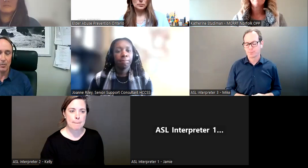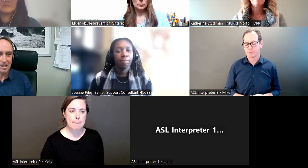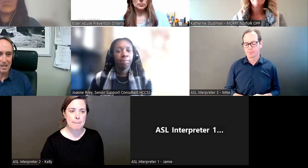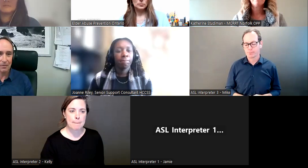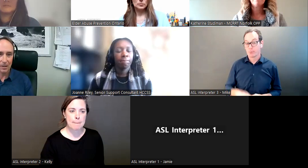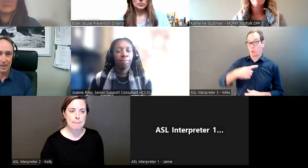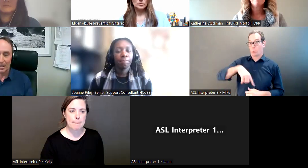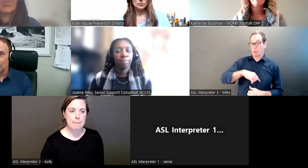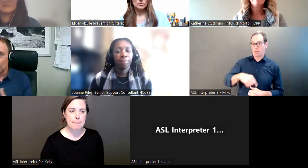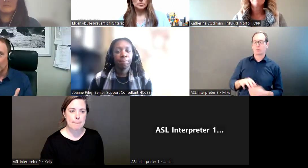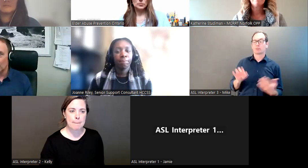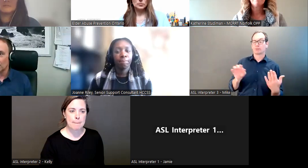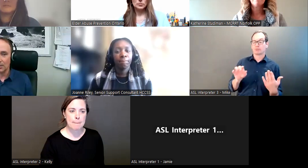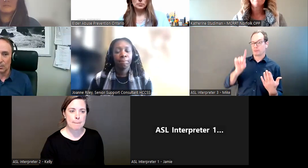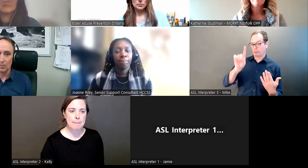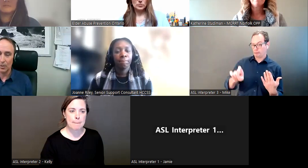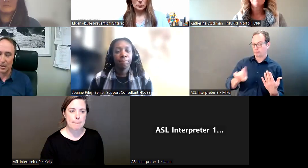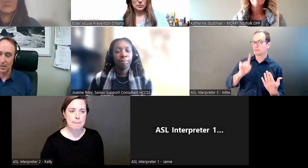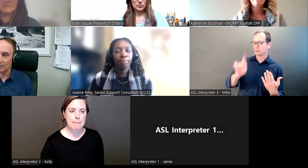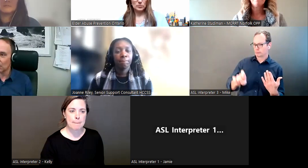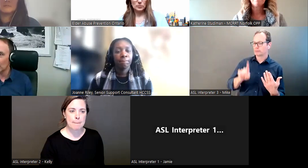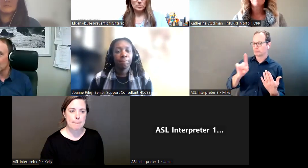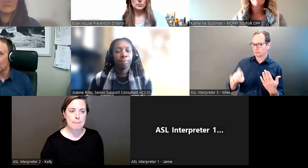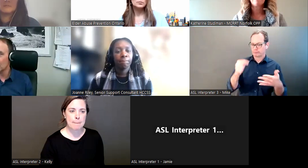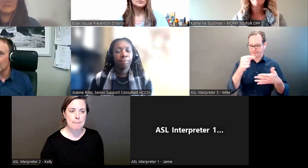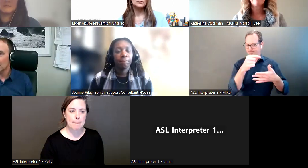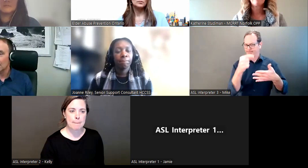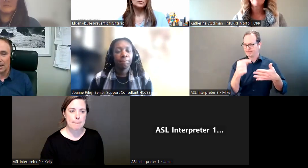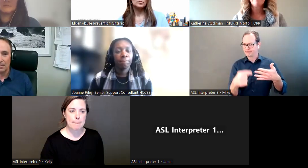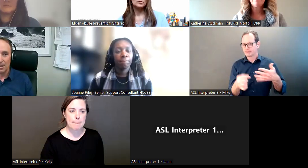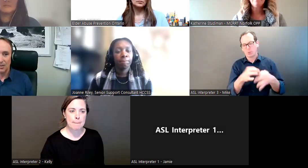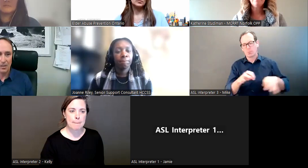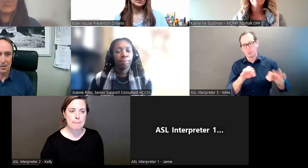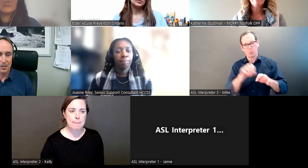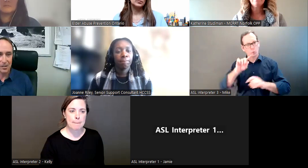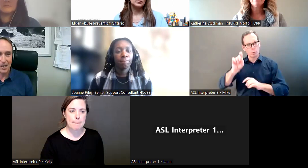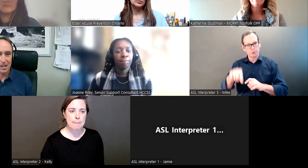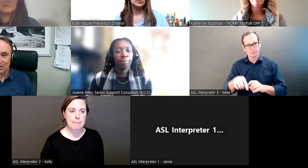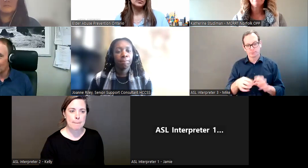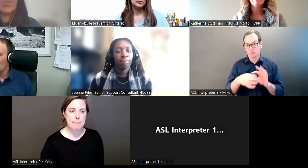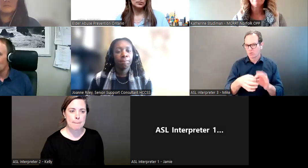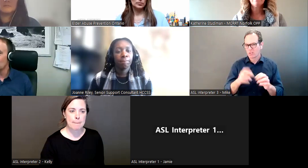we definitely include in our, when we're assessing for risk. And is it safe to leave a